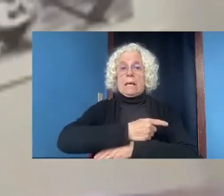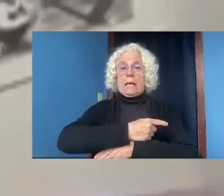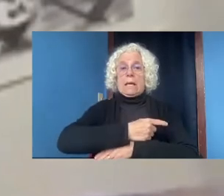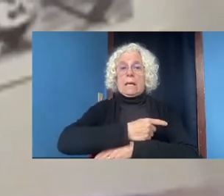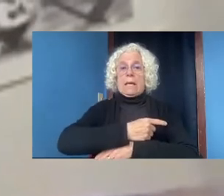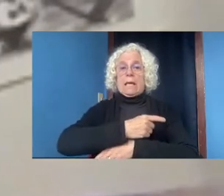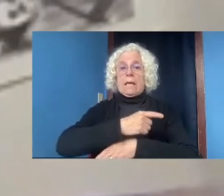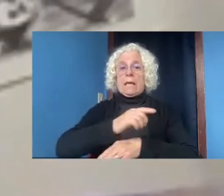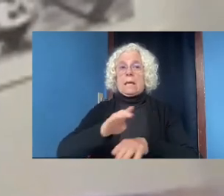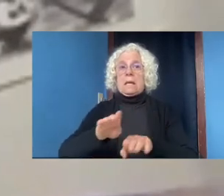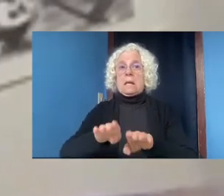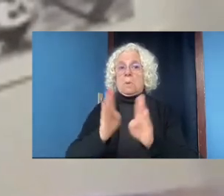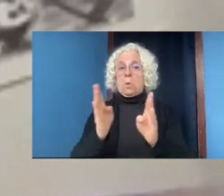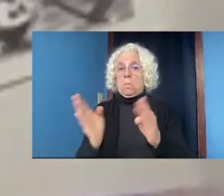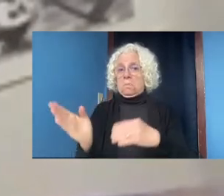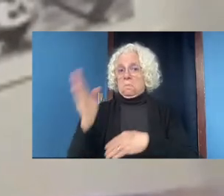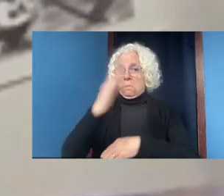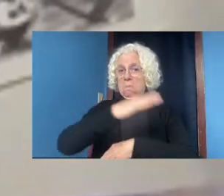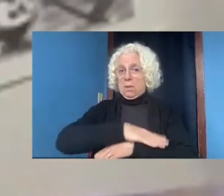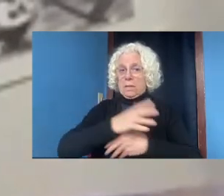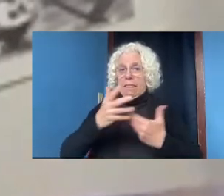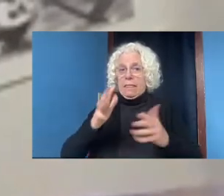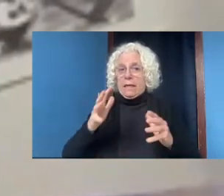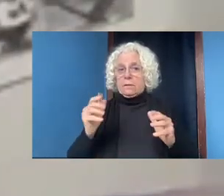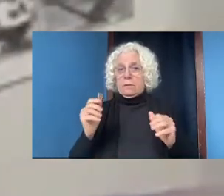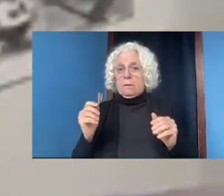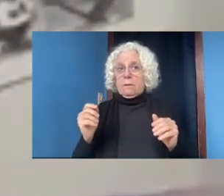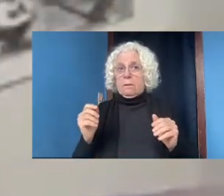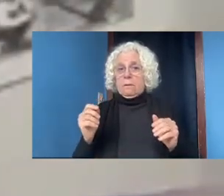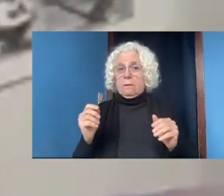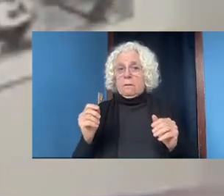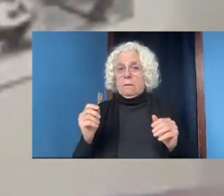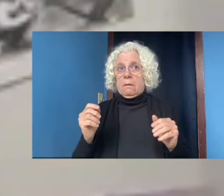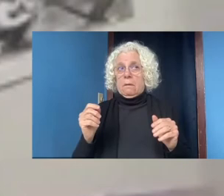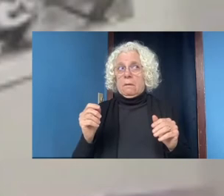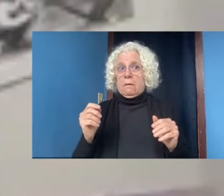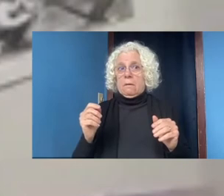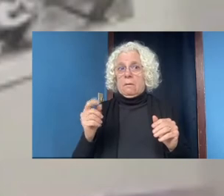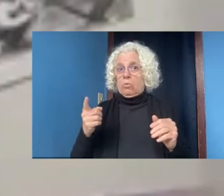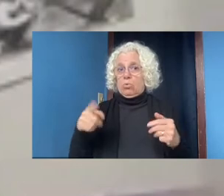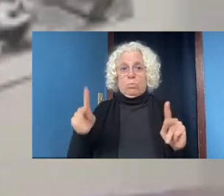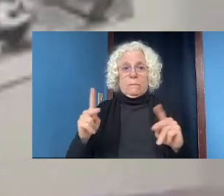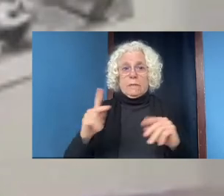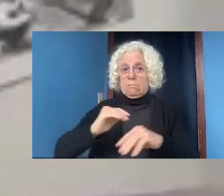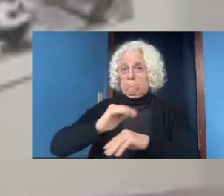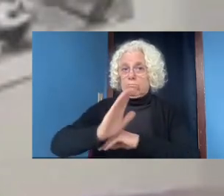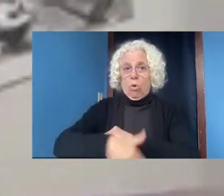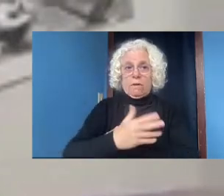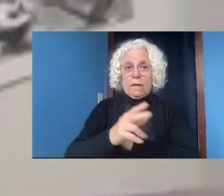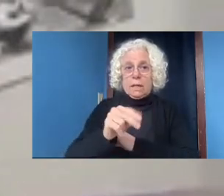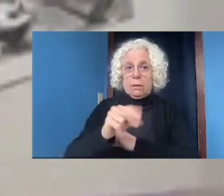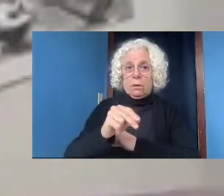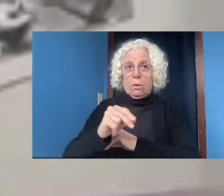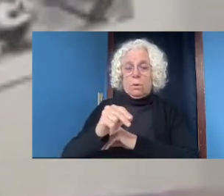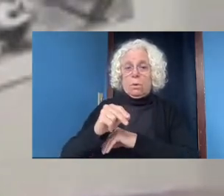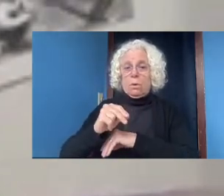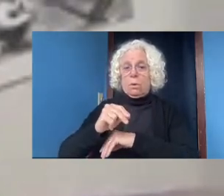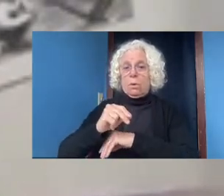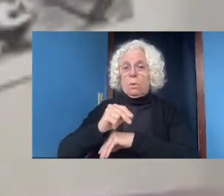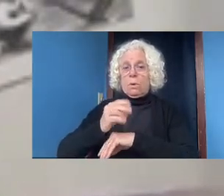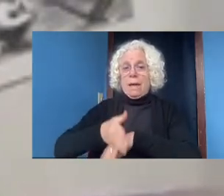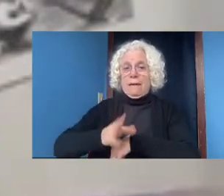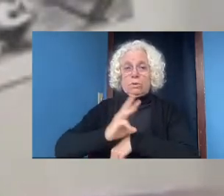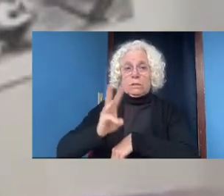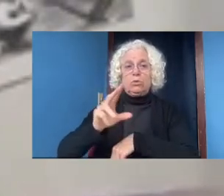till evening. So there's no visitation at night. There's nothing after 6 o'clock. You got to get off the